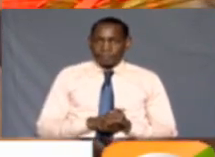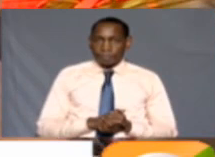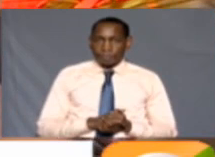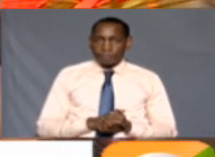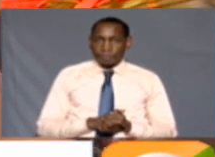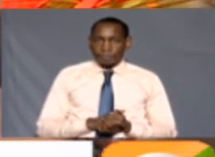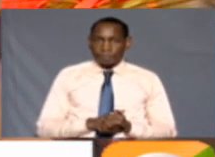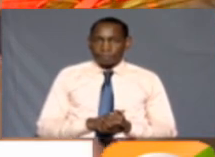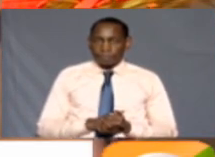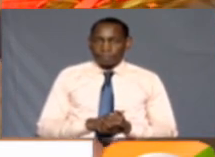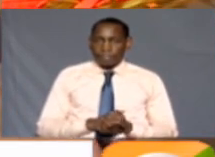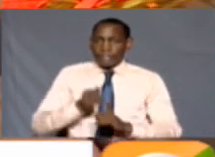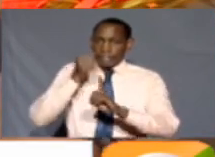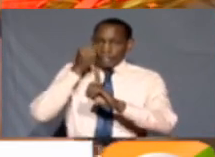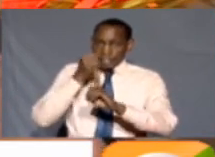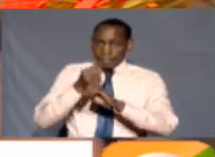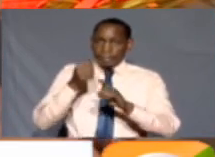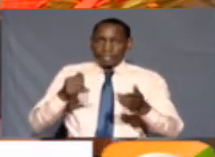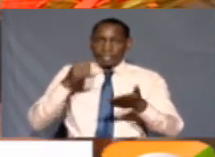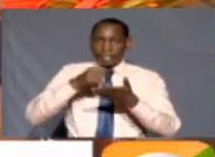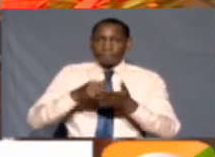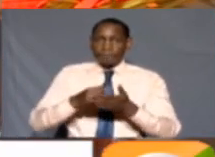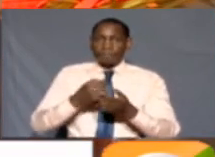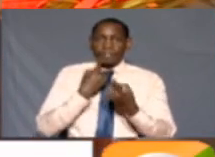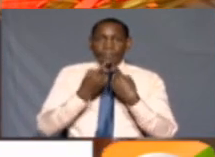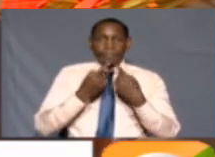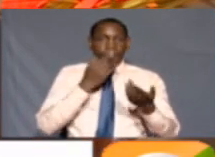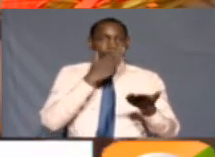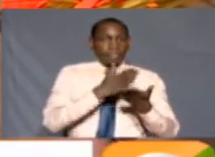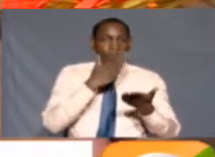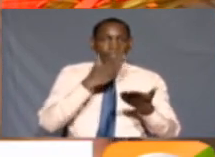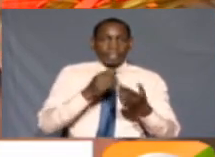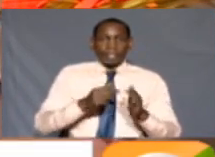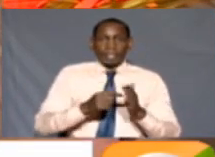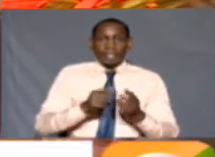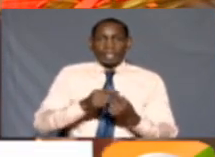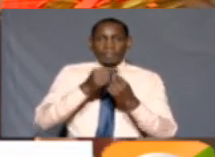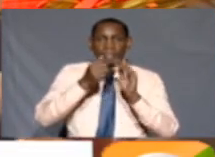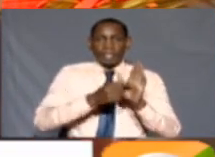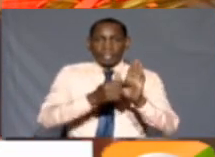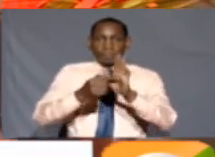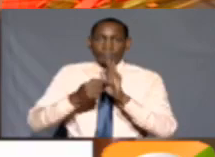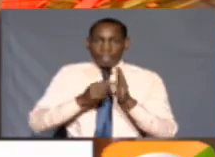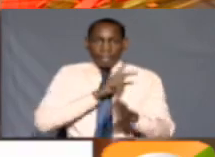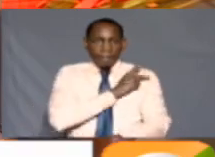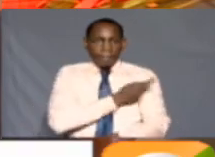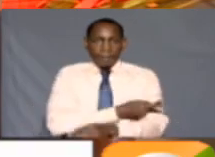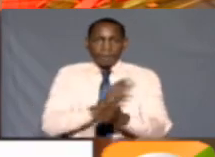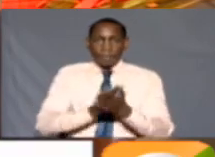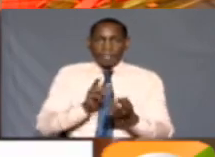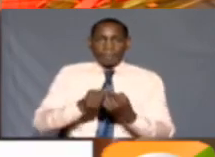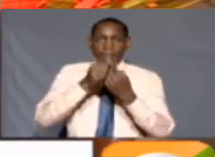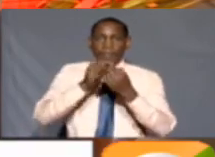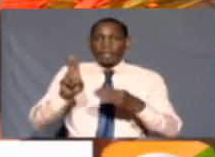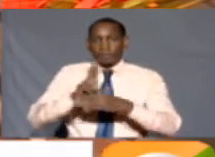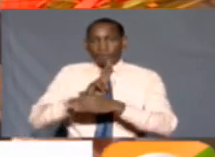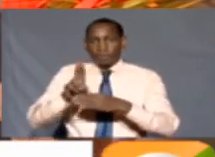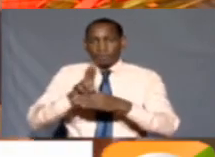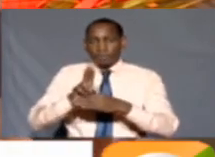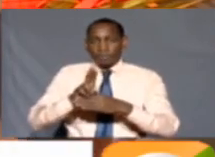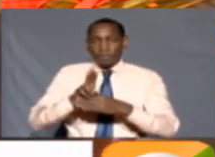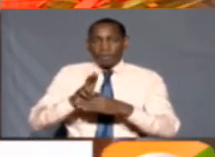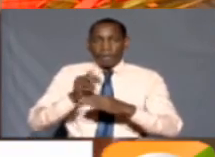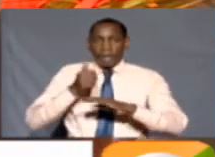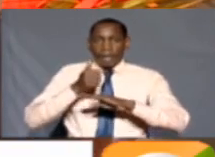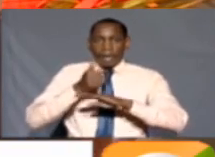a cost that comes with telling the truth, particularly when you are essentially exposing power and privilege being used in an abuse